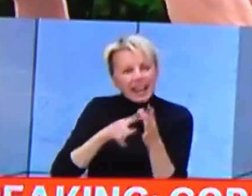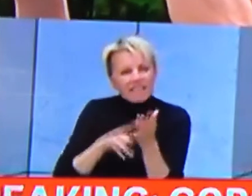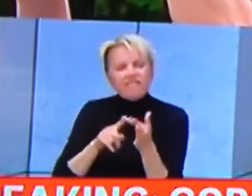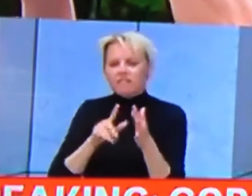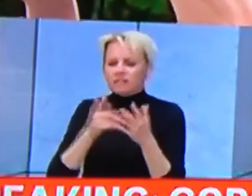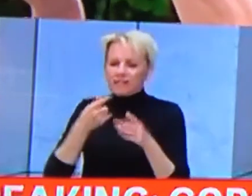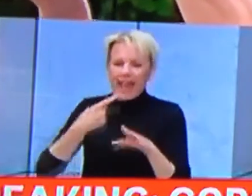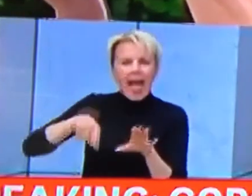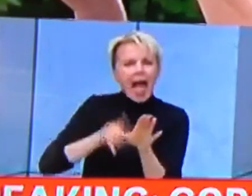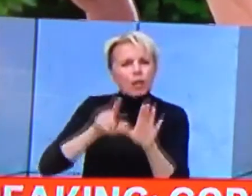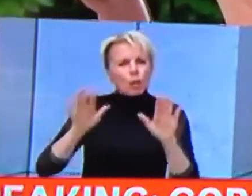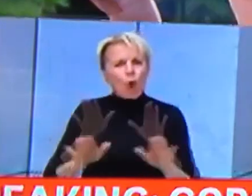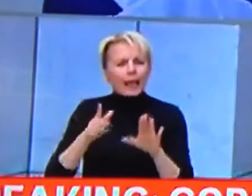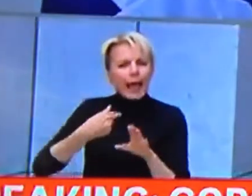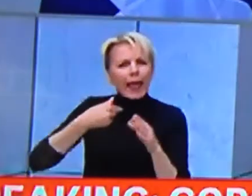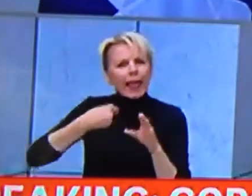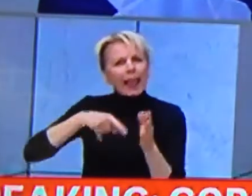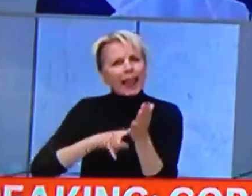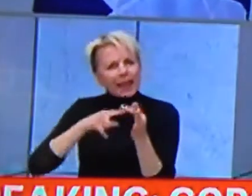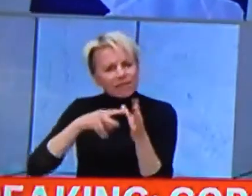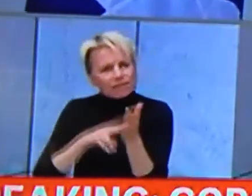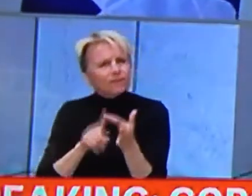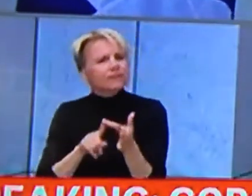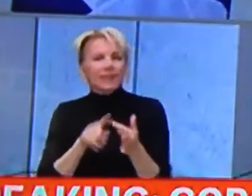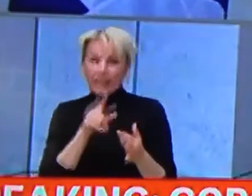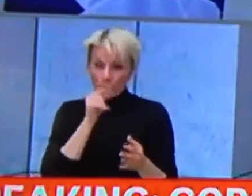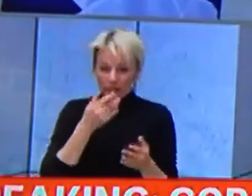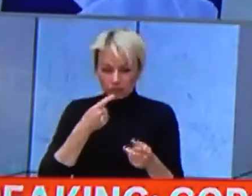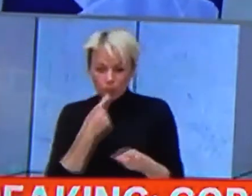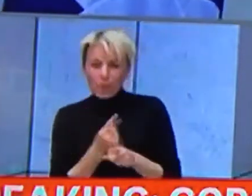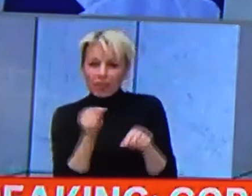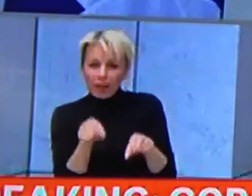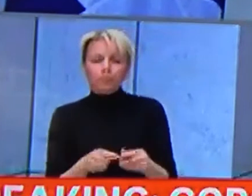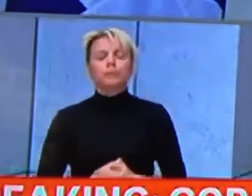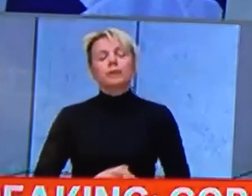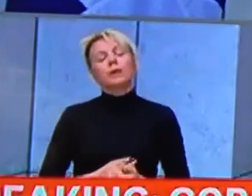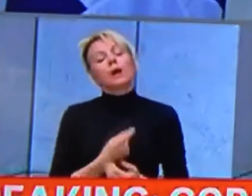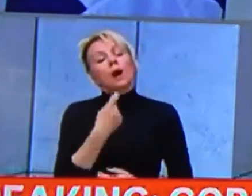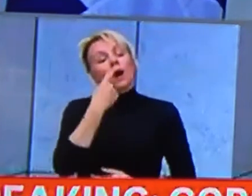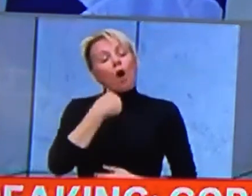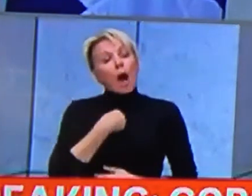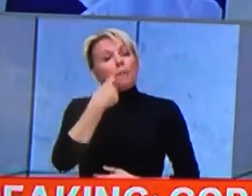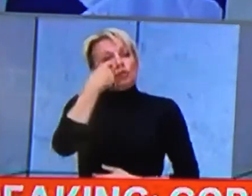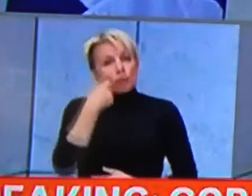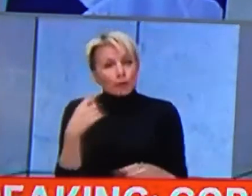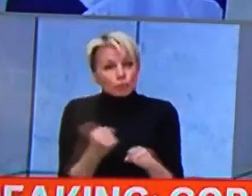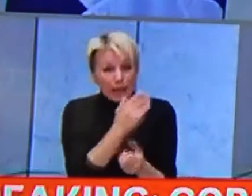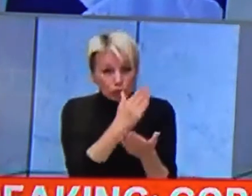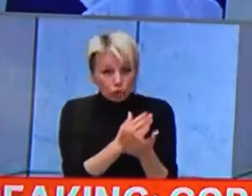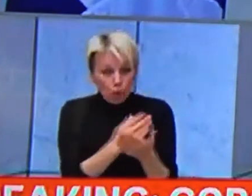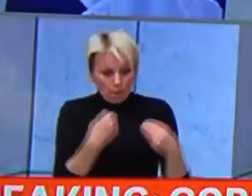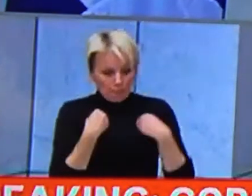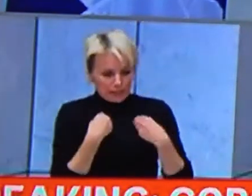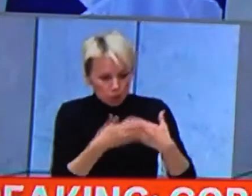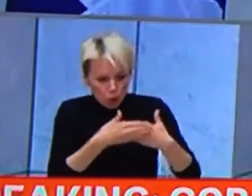be on the table as part of the discussion? Well, what the Treasurer and I are seeking to do is keep people connected to their business through this